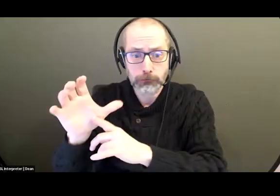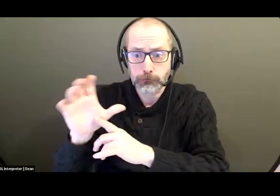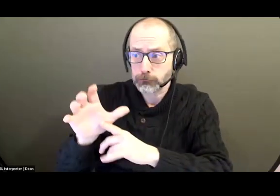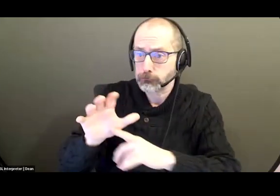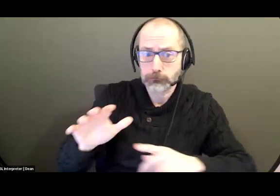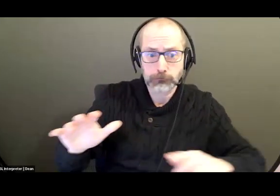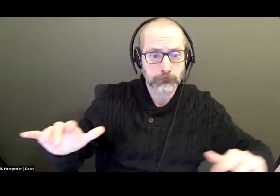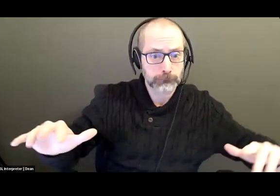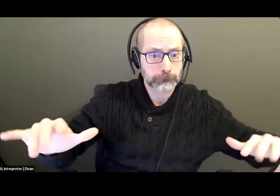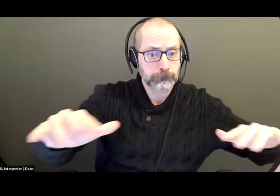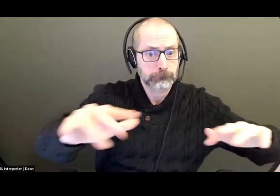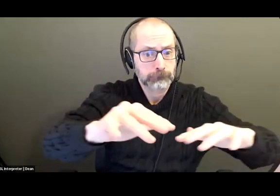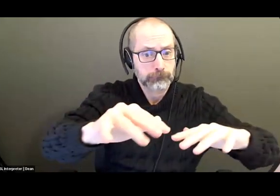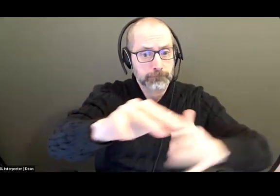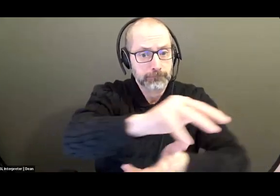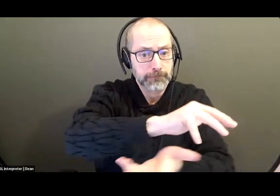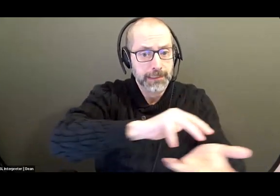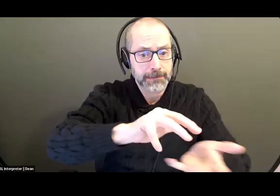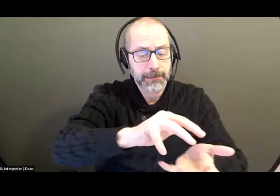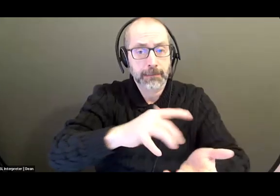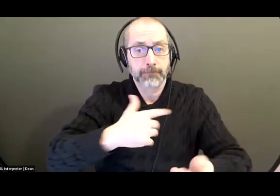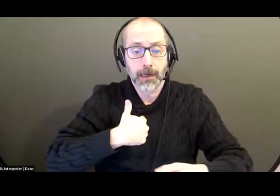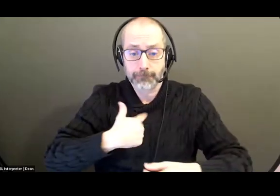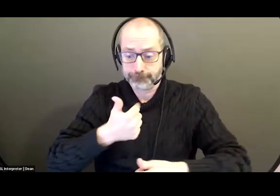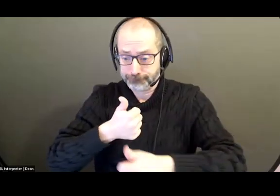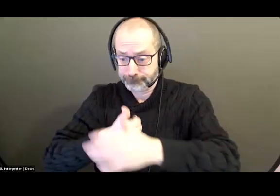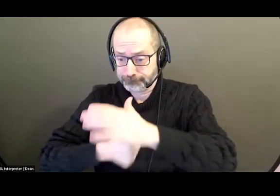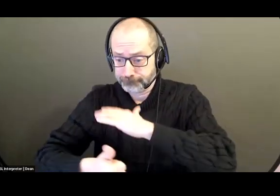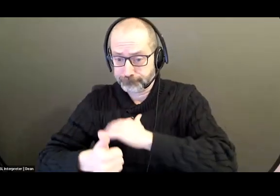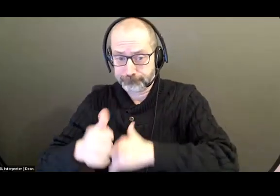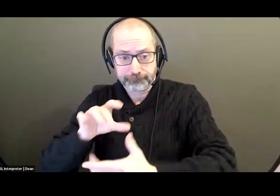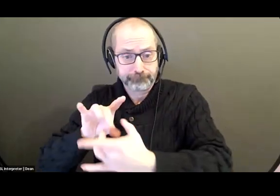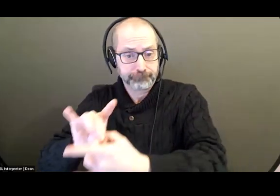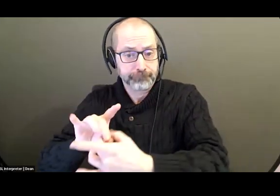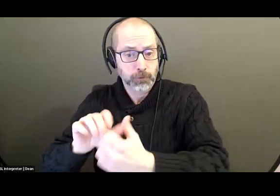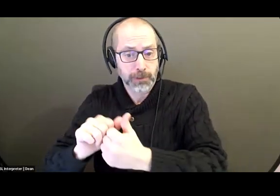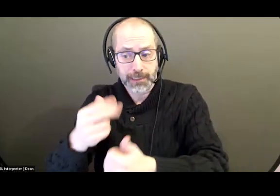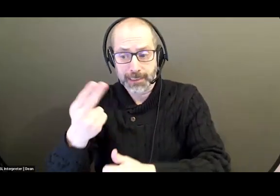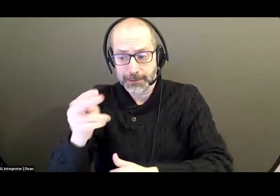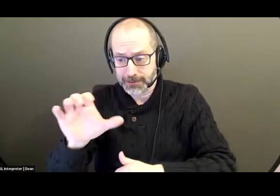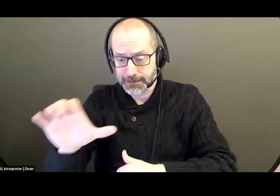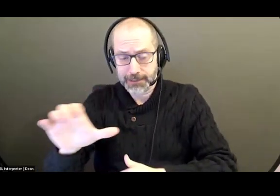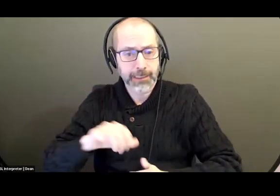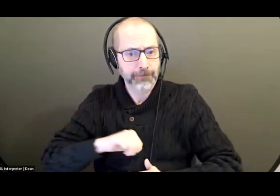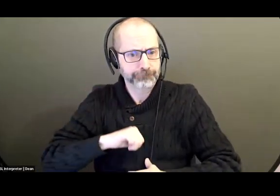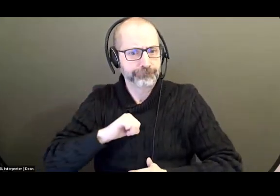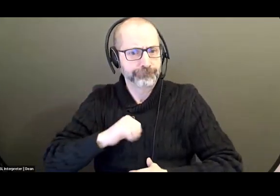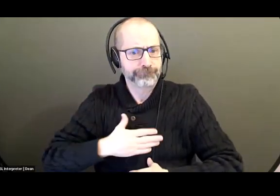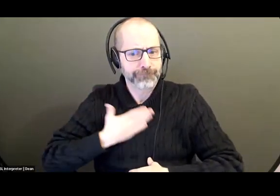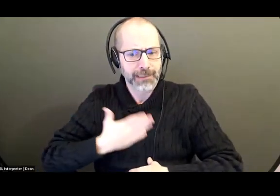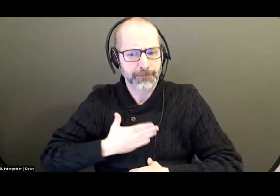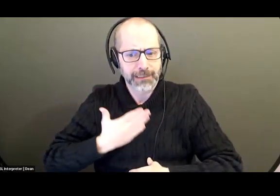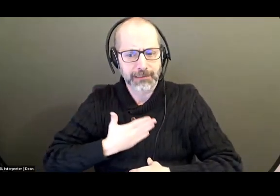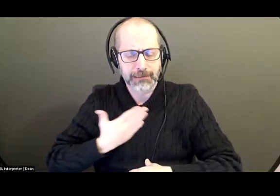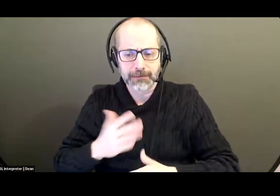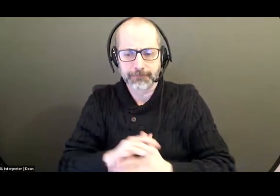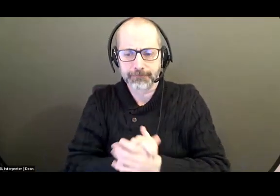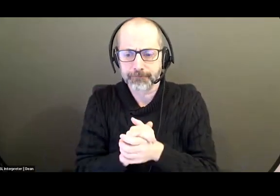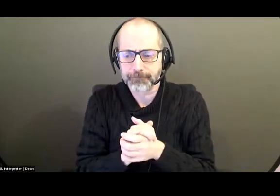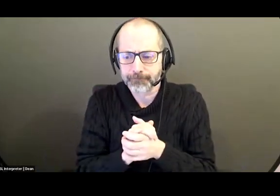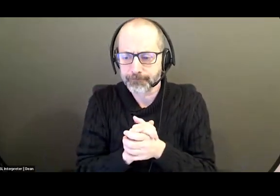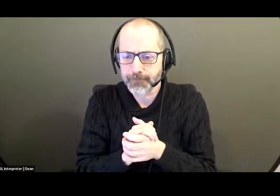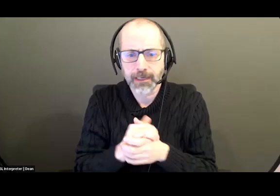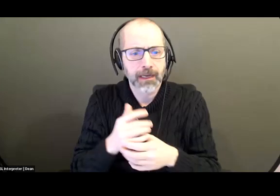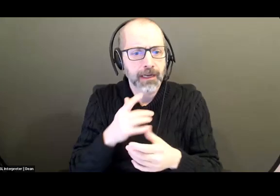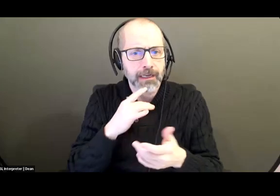a multicultural mix of people, but I'm very honored to be a part of HEC and